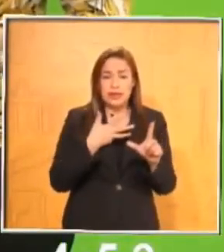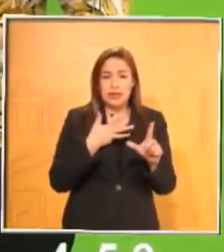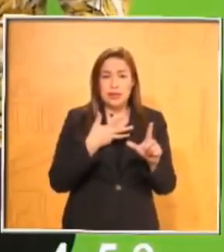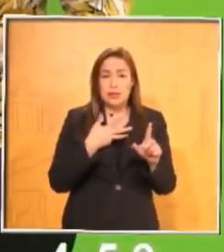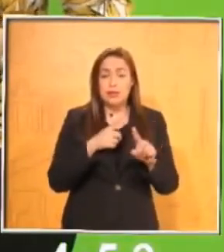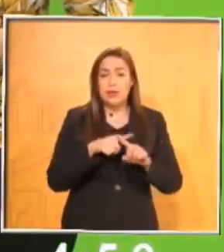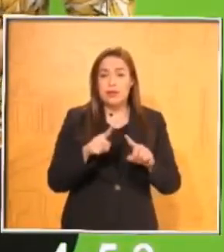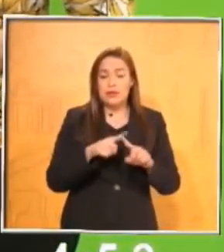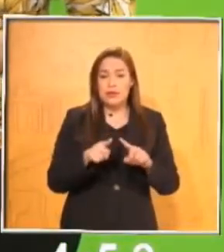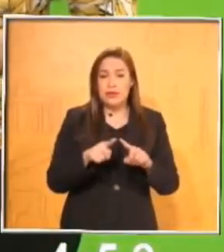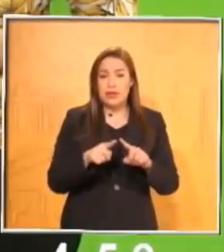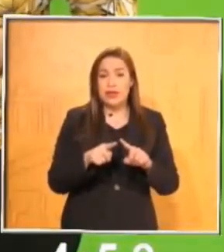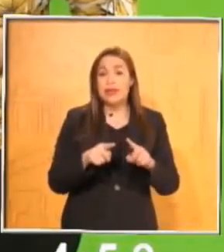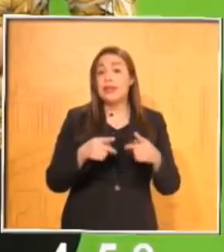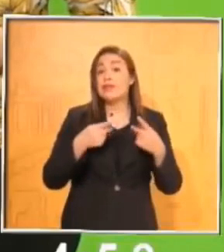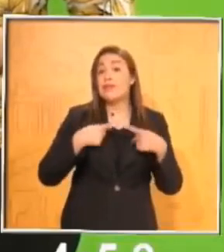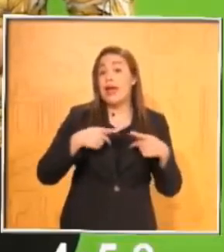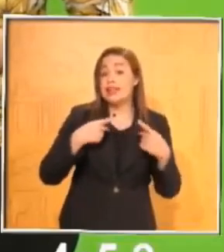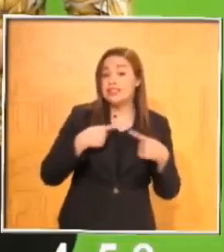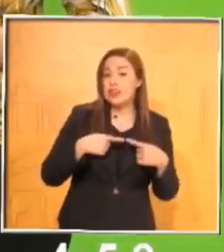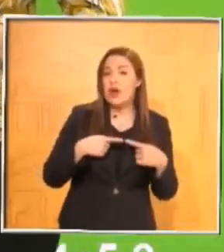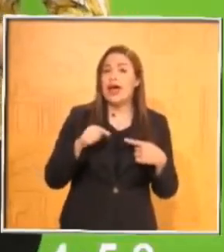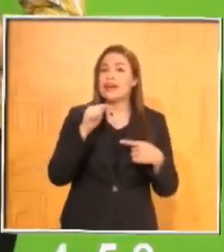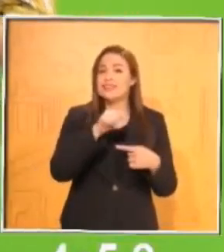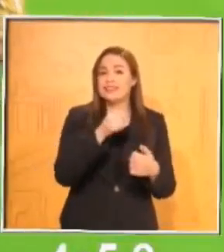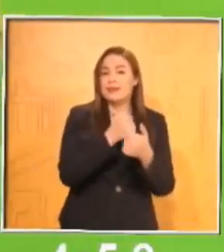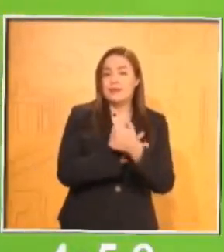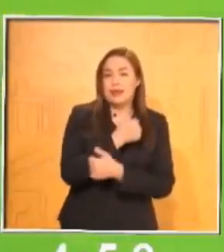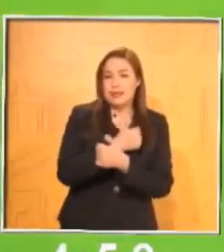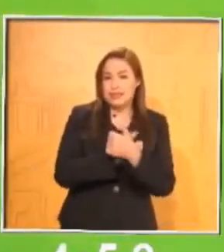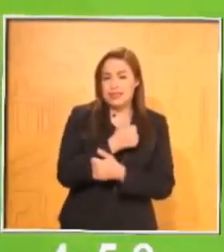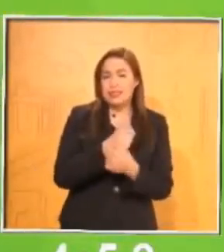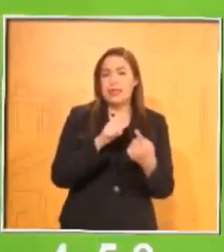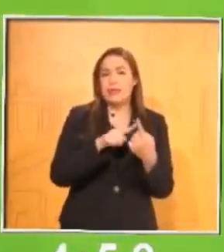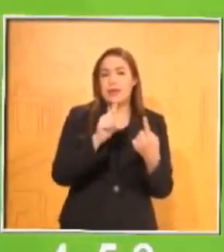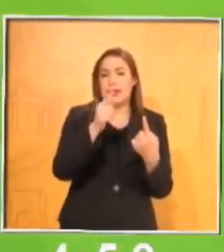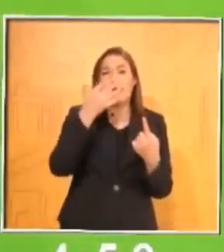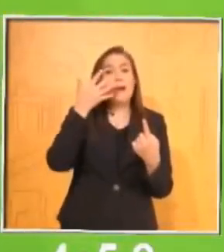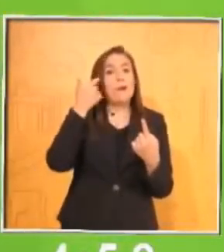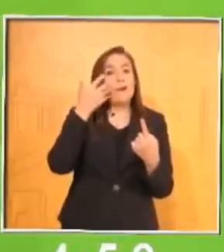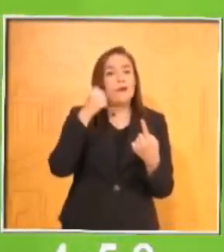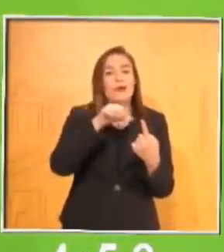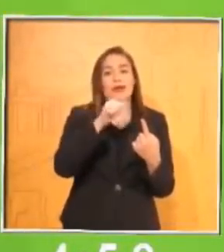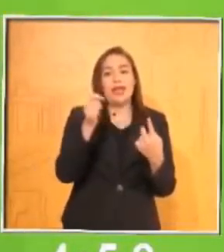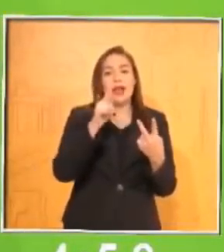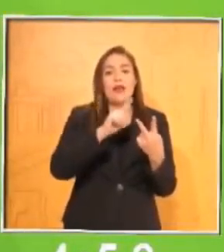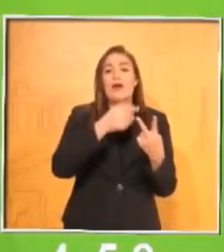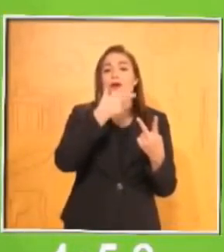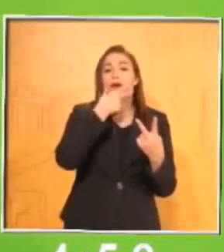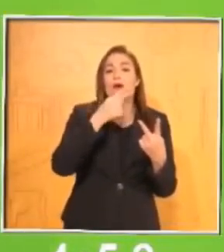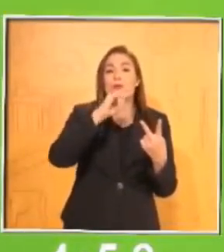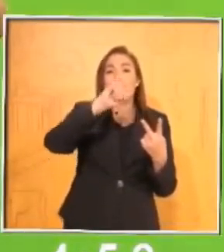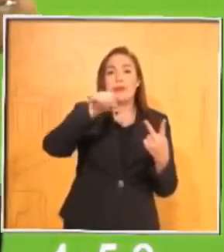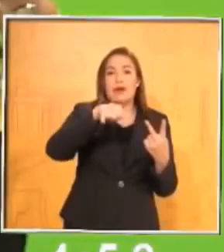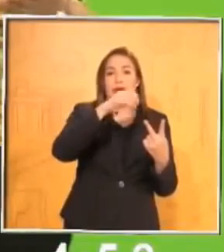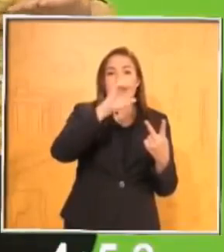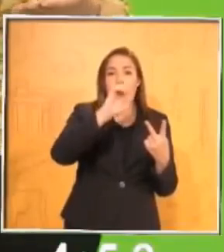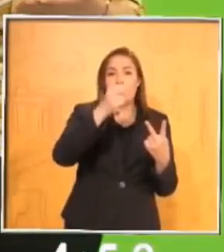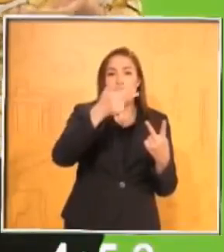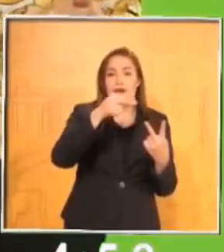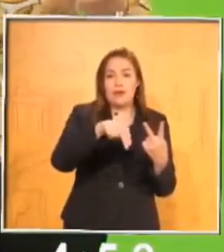this cartoon or for these comic strips are Garfield and John. And also, I ask